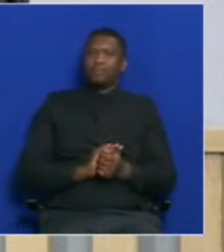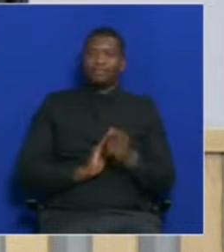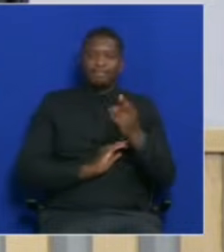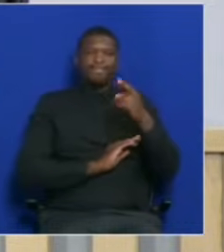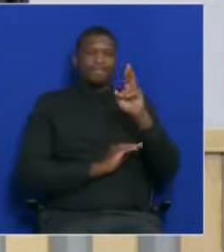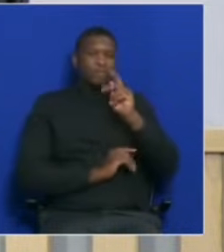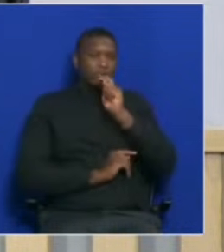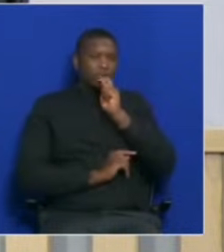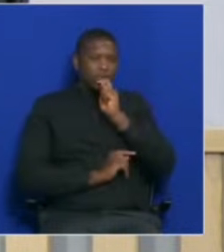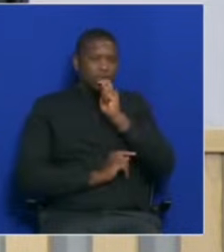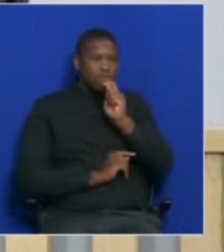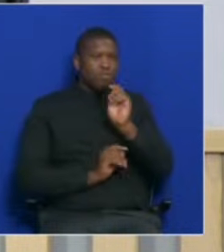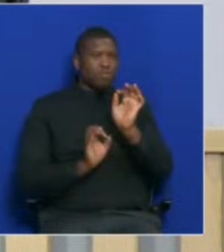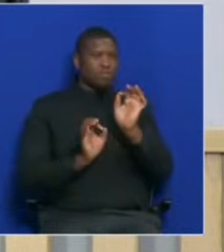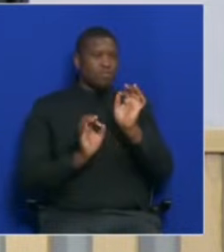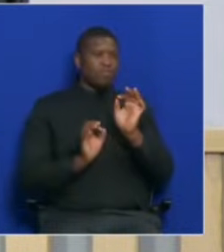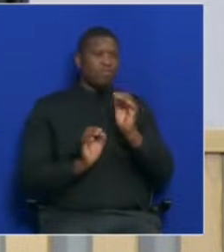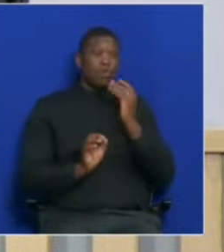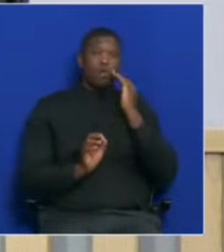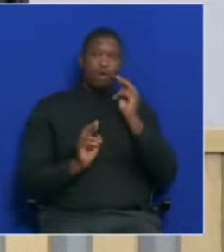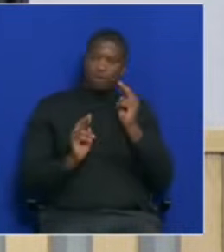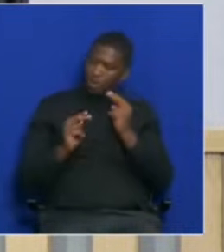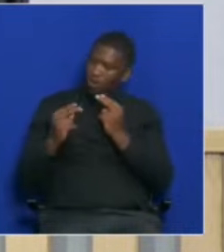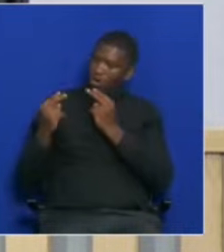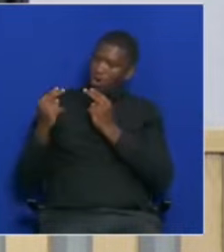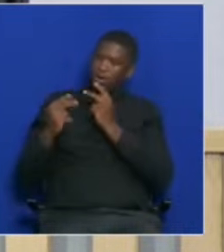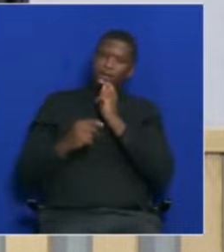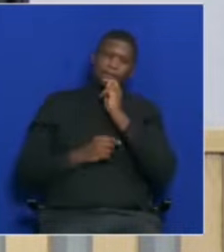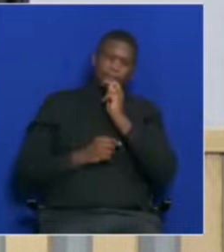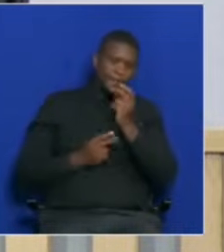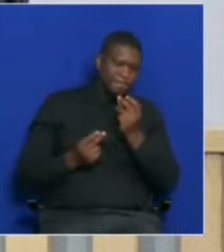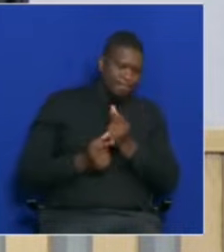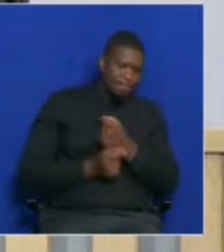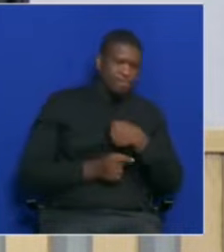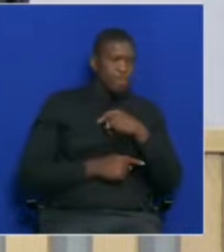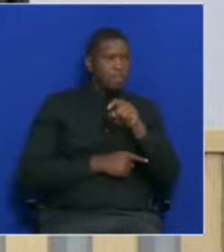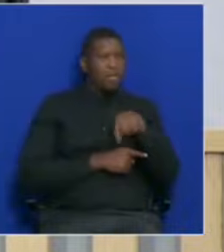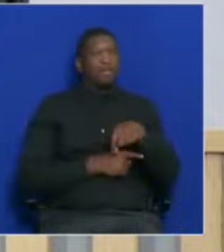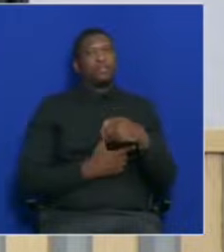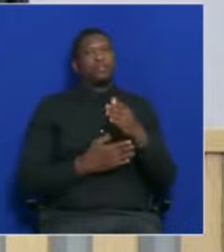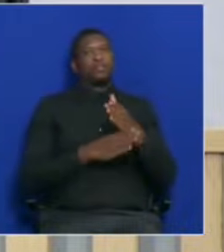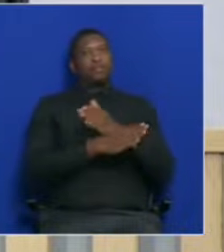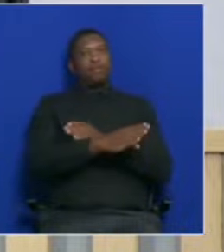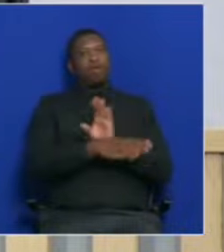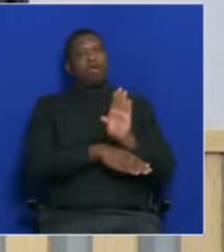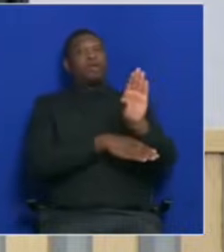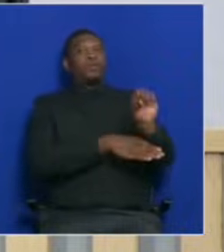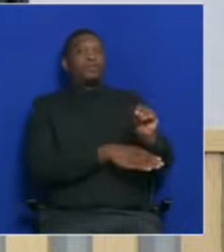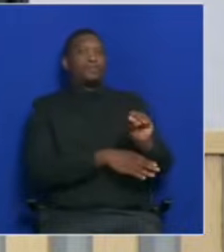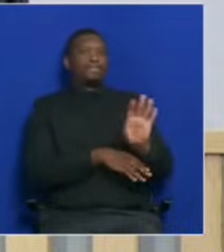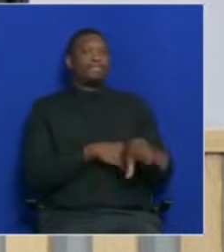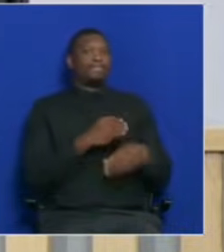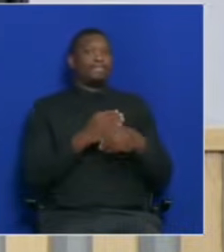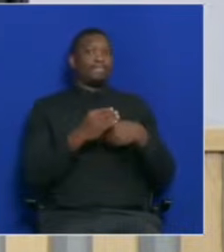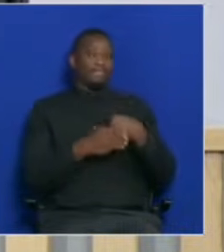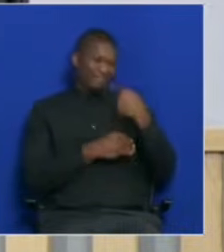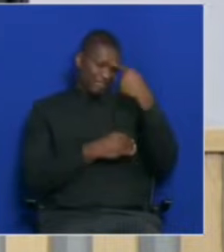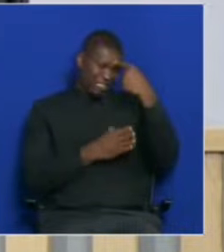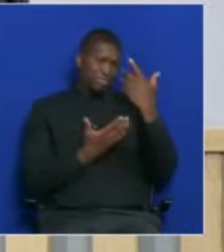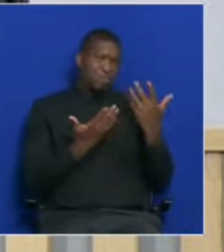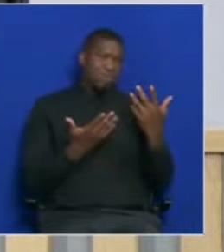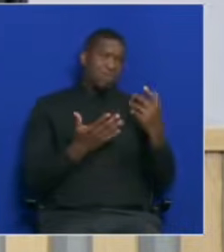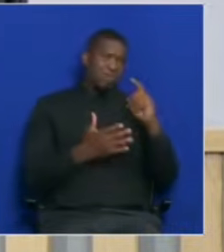In retrospect, maybe I should have asked first, but I think it's also a trust issue.